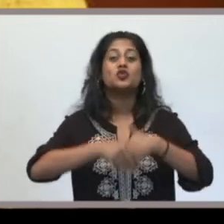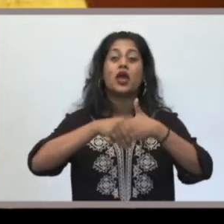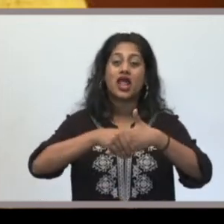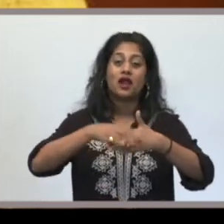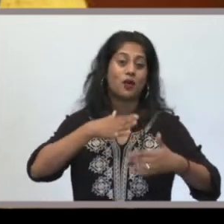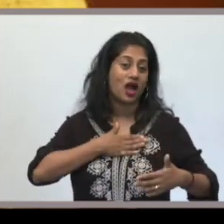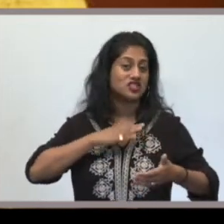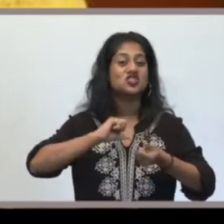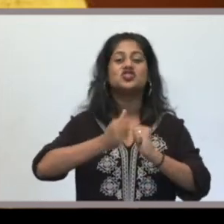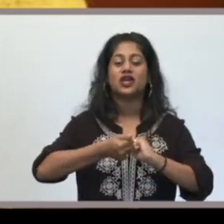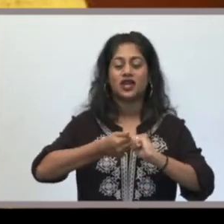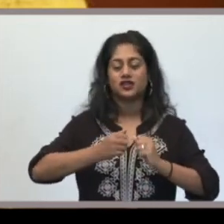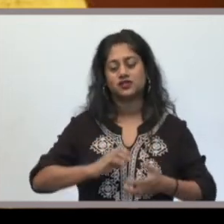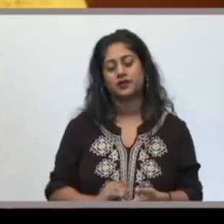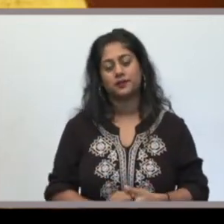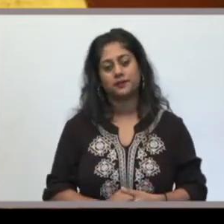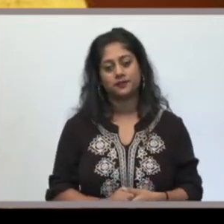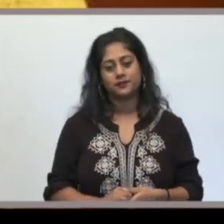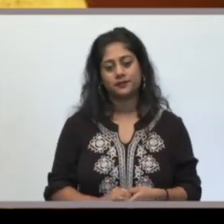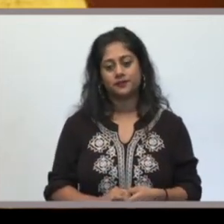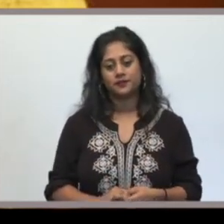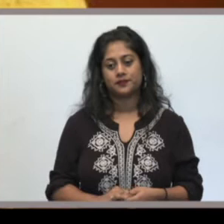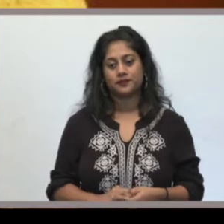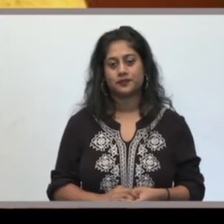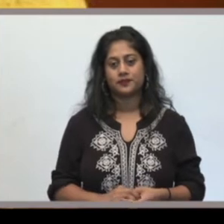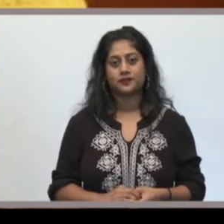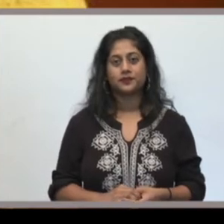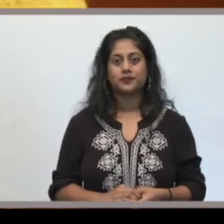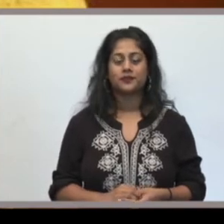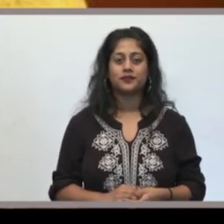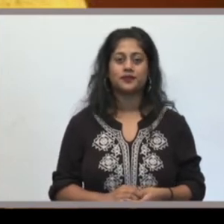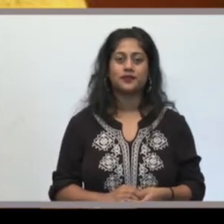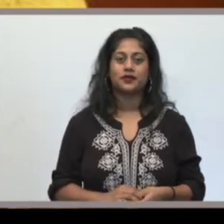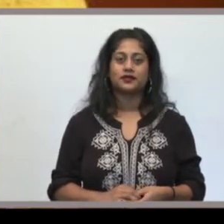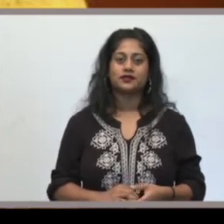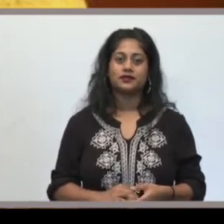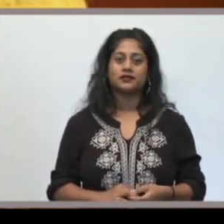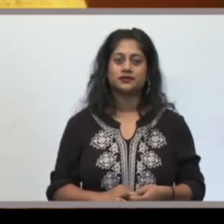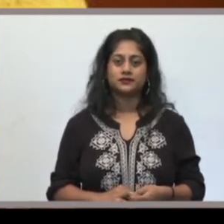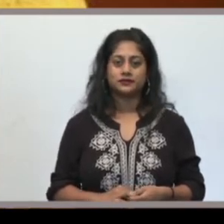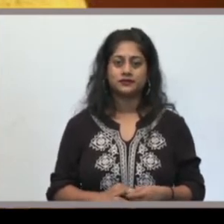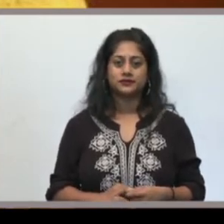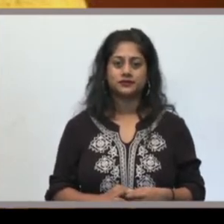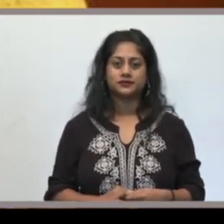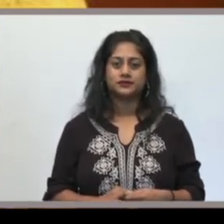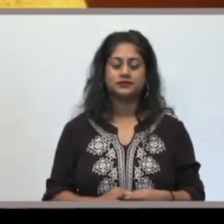hurt. Look to God's word. Friend, listen to me. I know sometimes man gives words. You know, we give words of knowledge. We